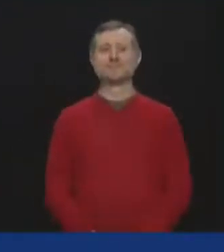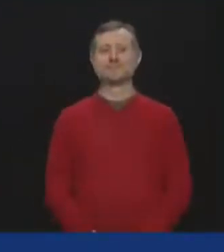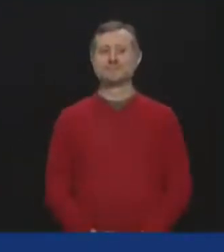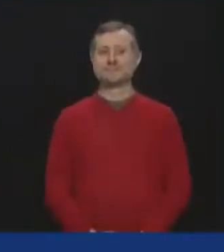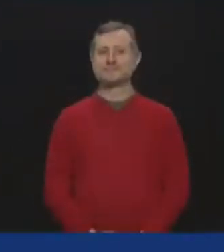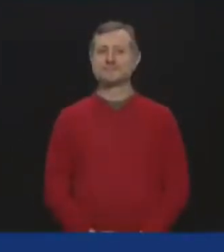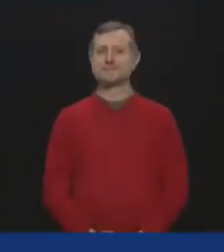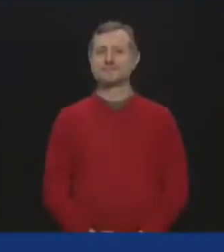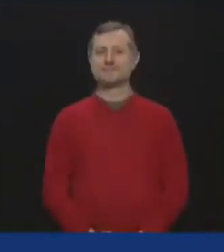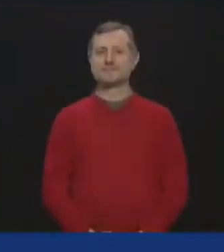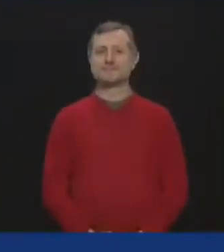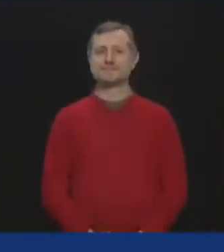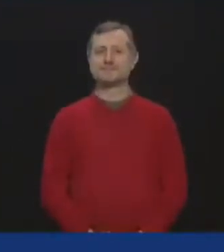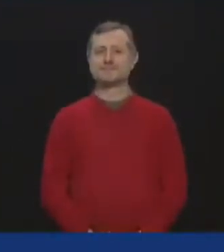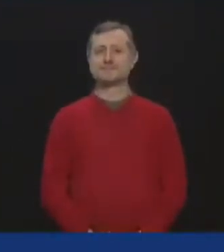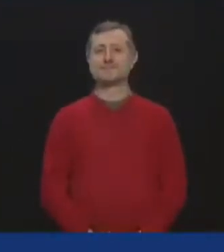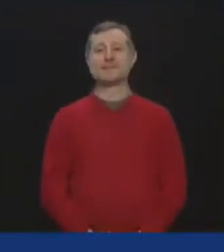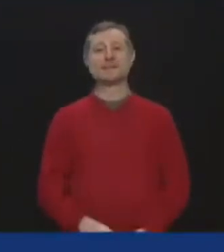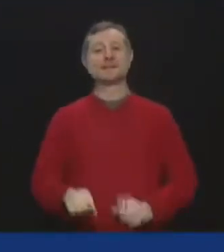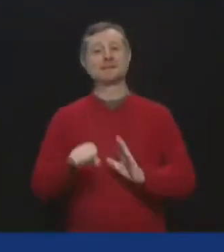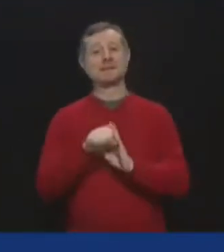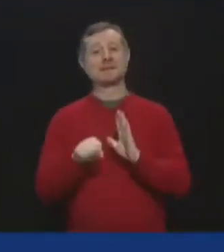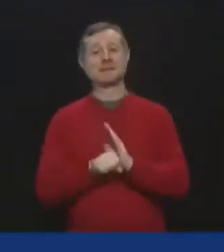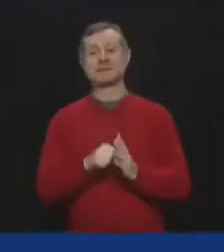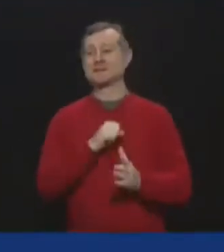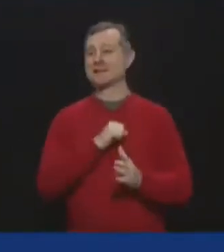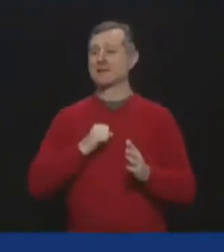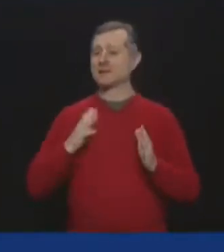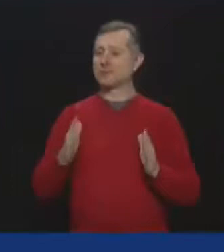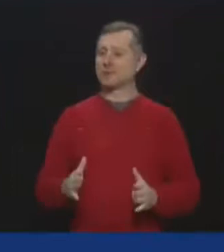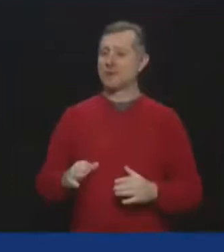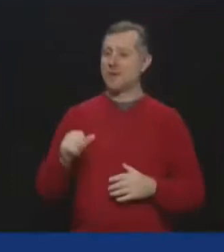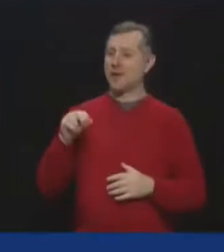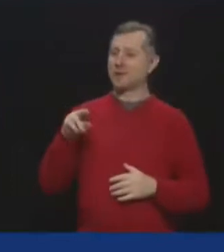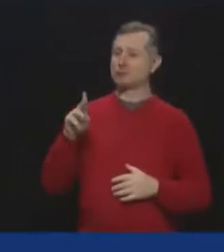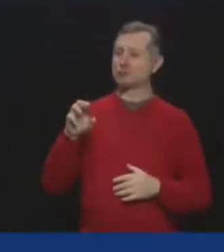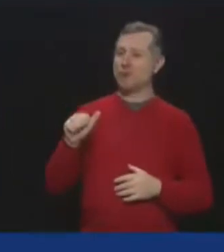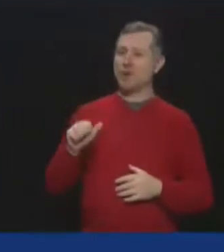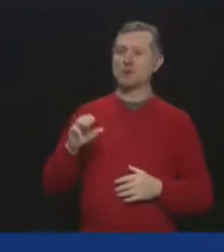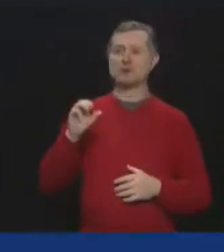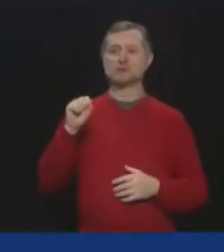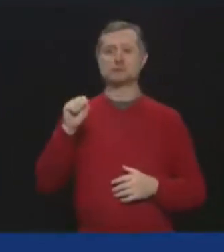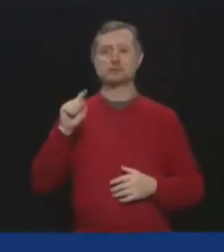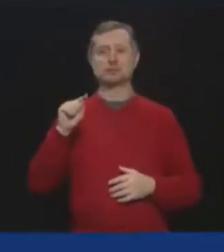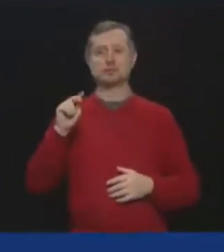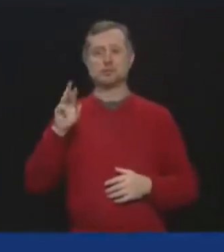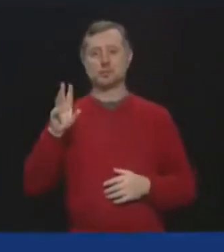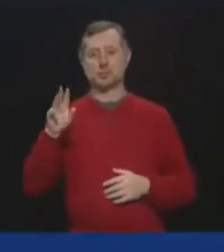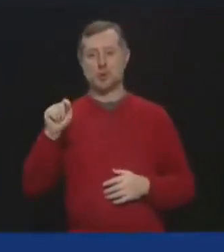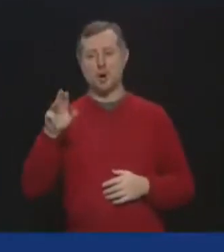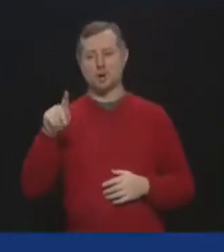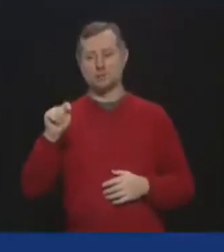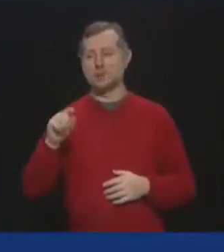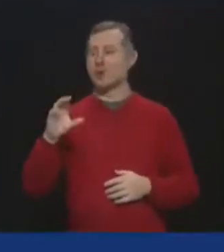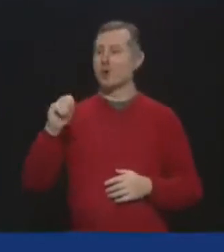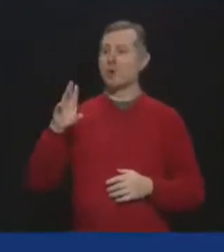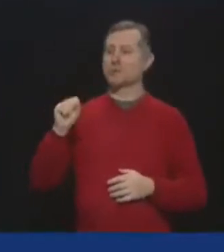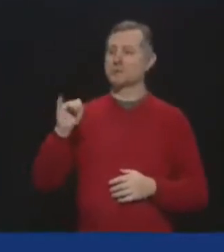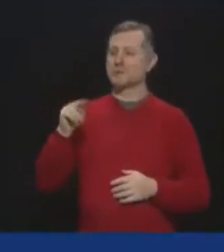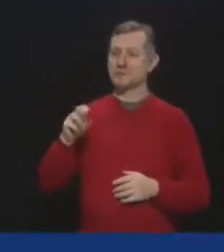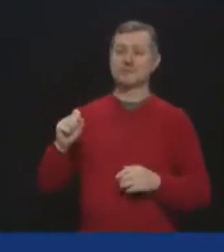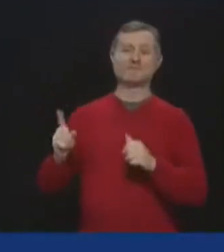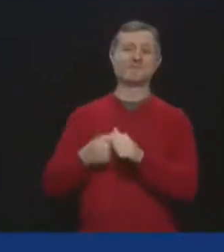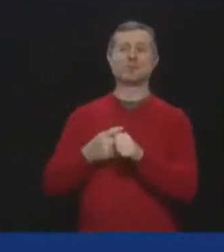and State Senator Andrea Stewart Cousins, New York State's first state leader ever in